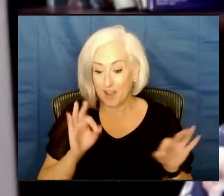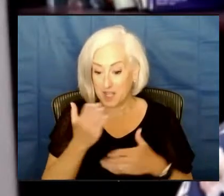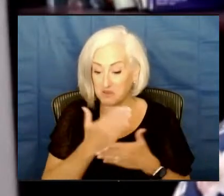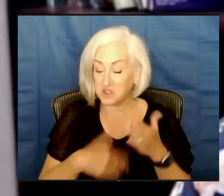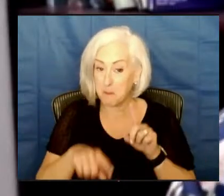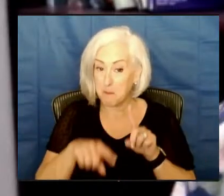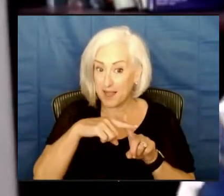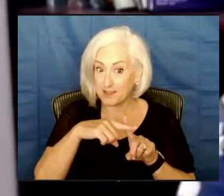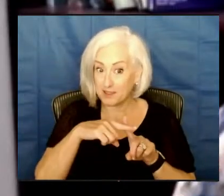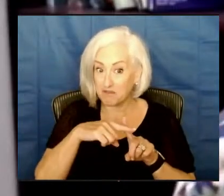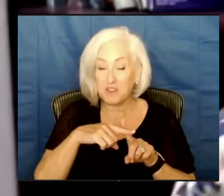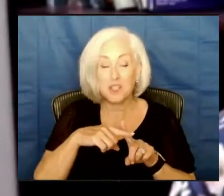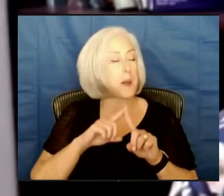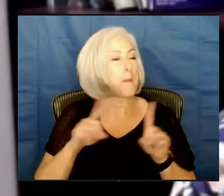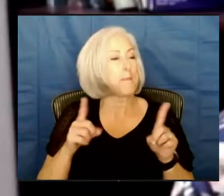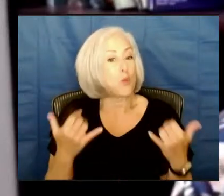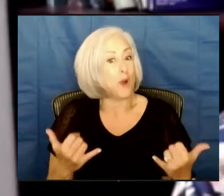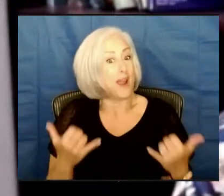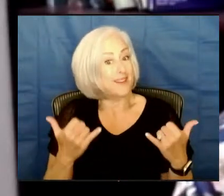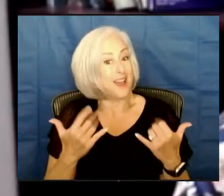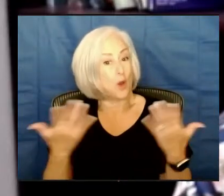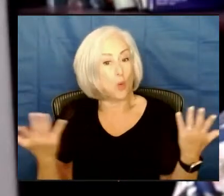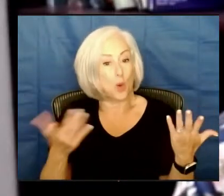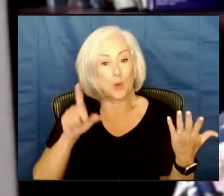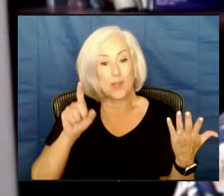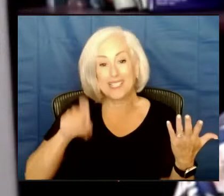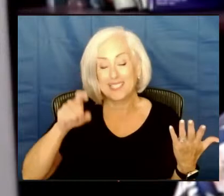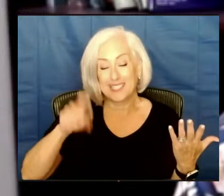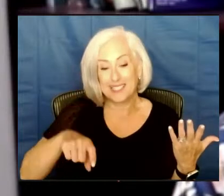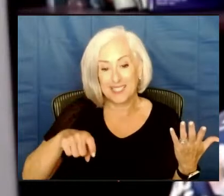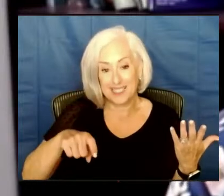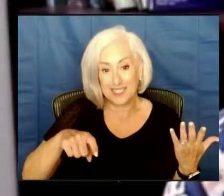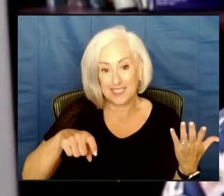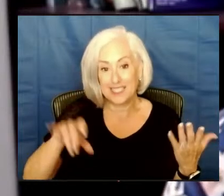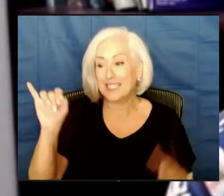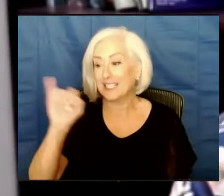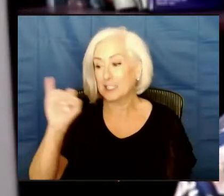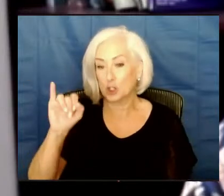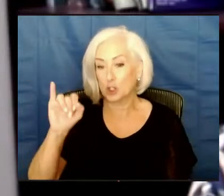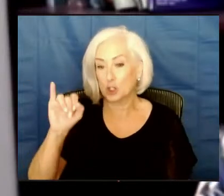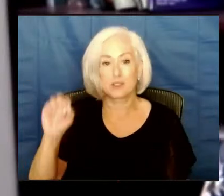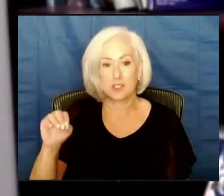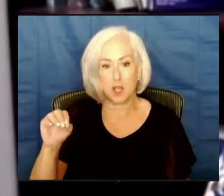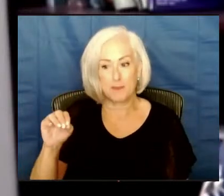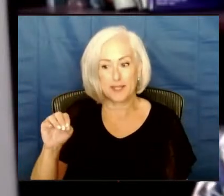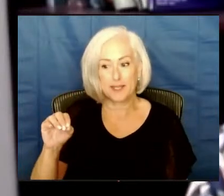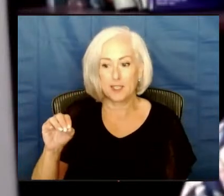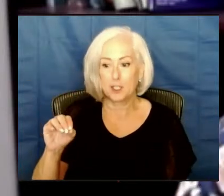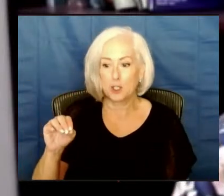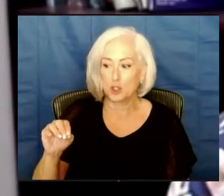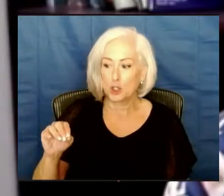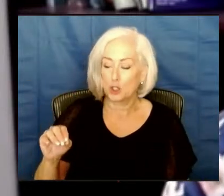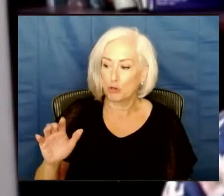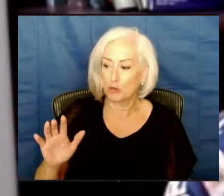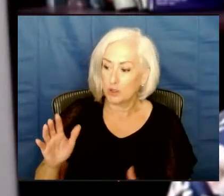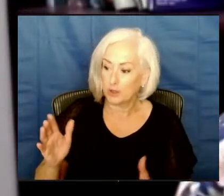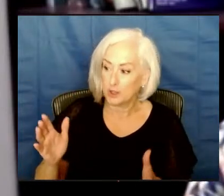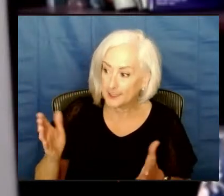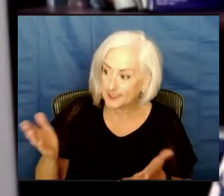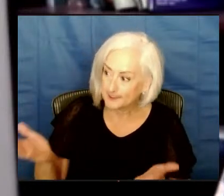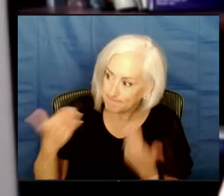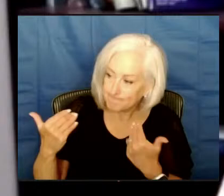what I think is needed is for insurance companies to be pushed to cover mental health